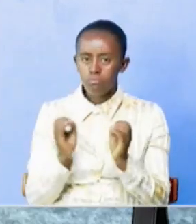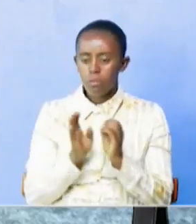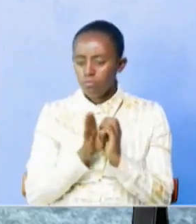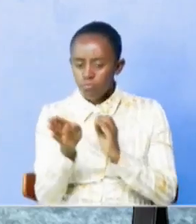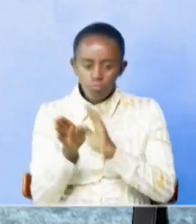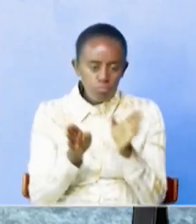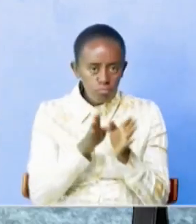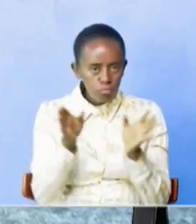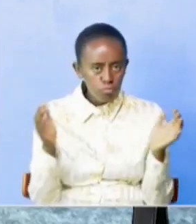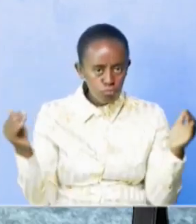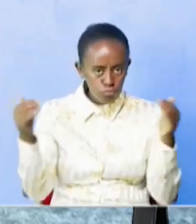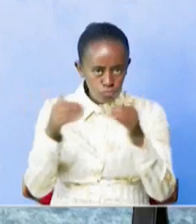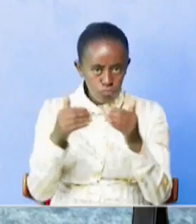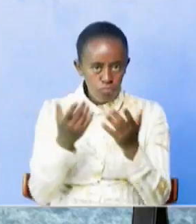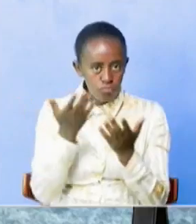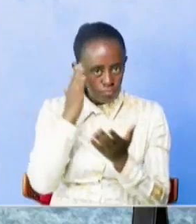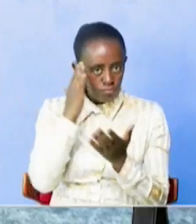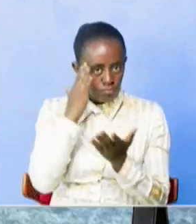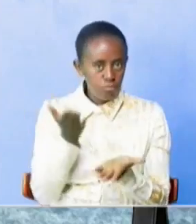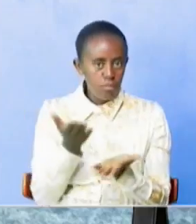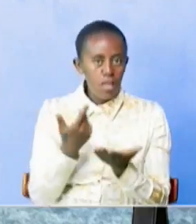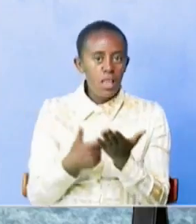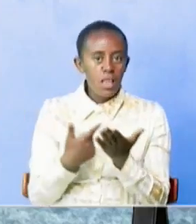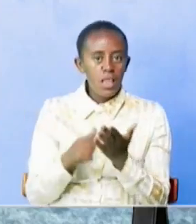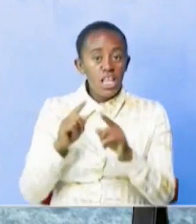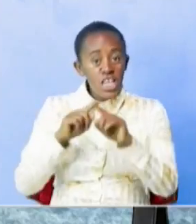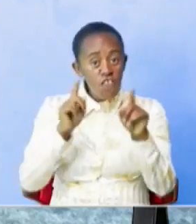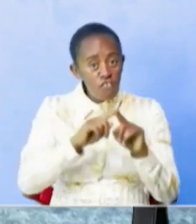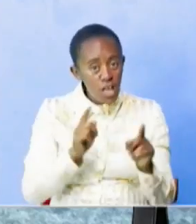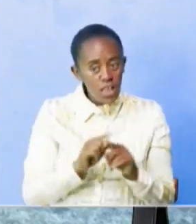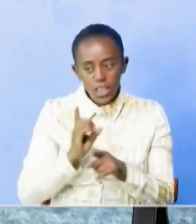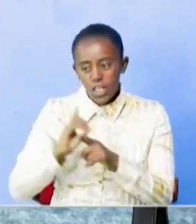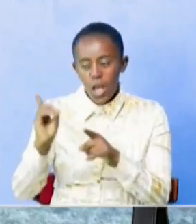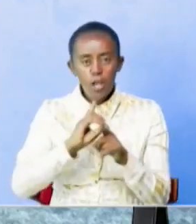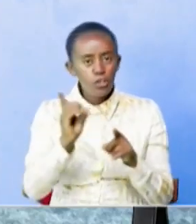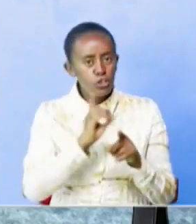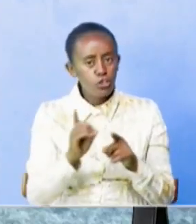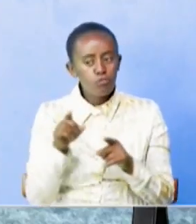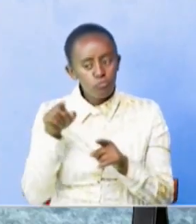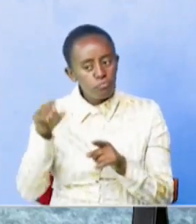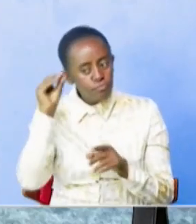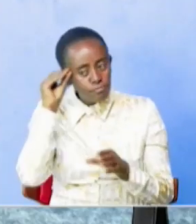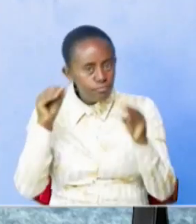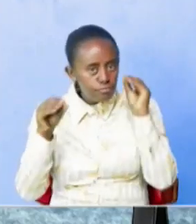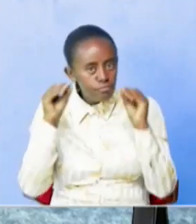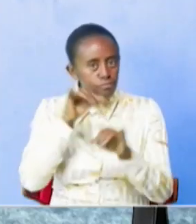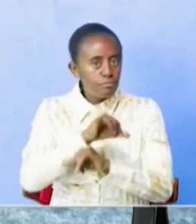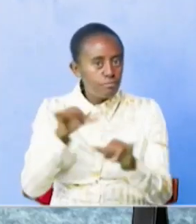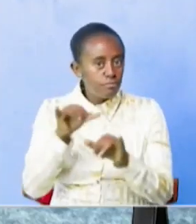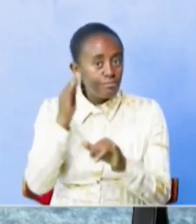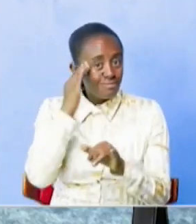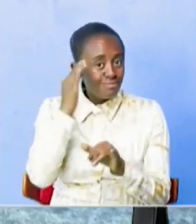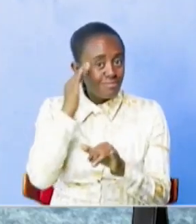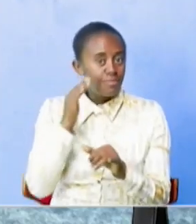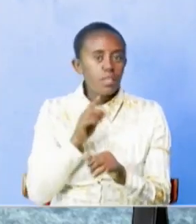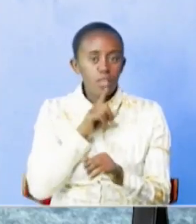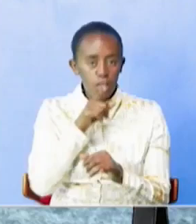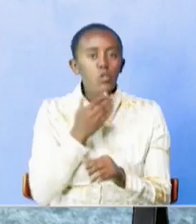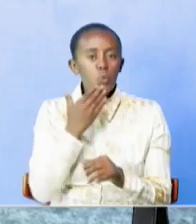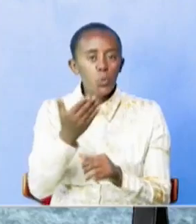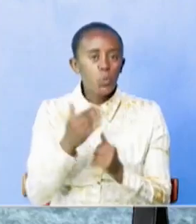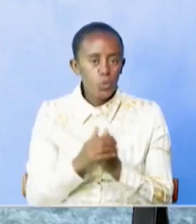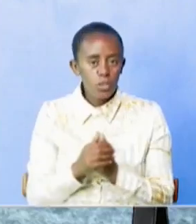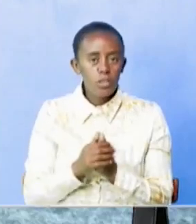side. That person sees things from different directions. So that person is what? Really good.